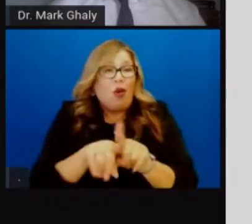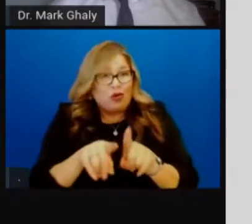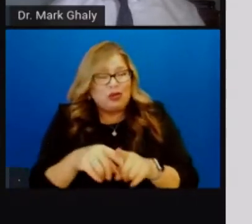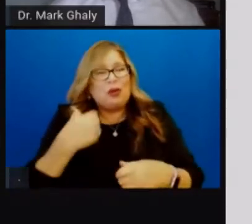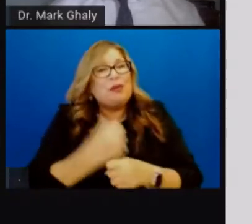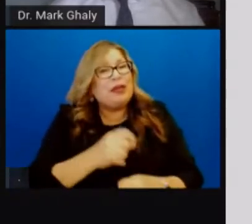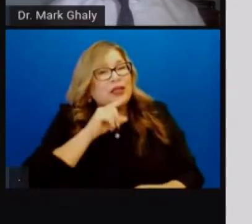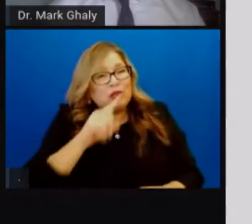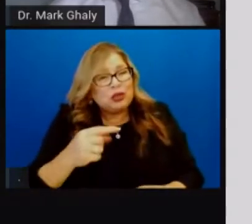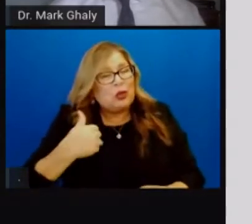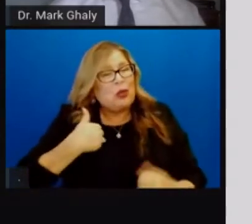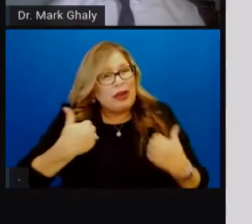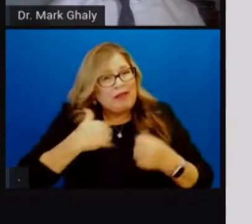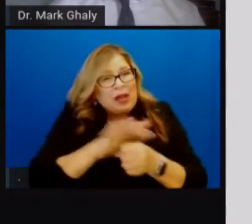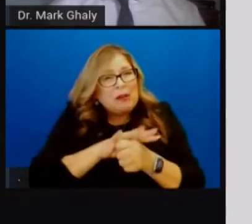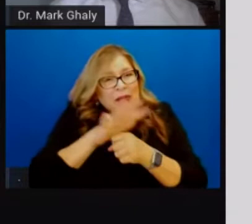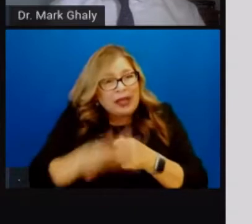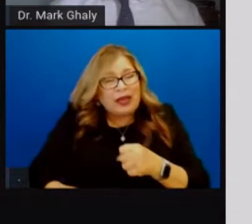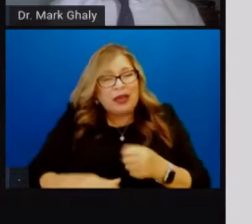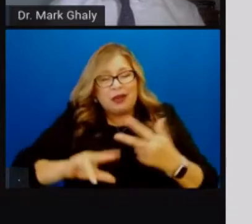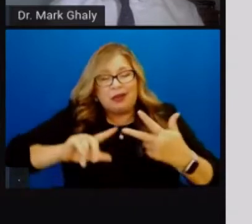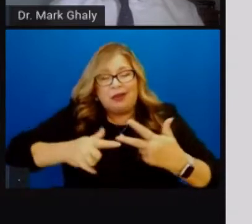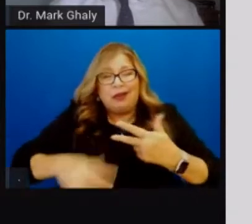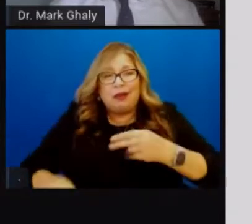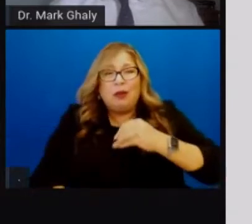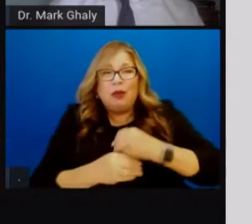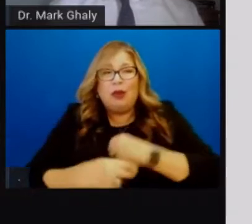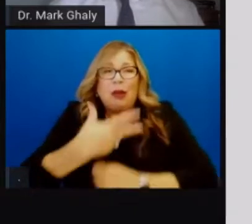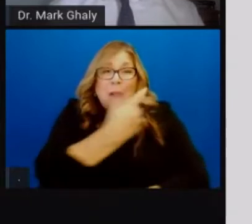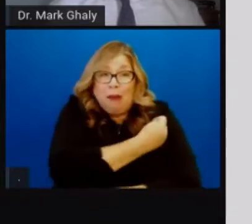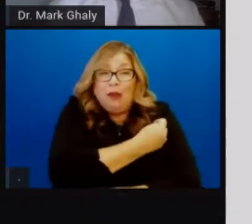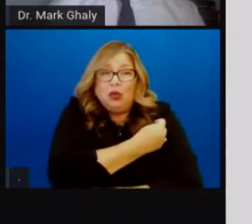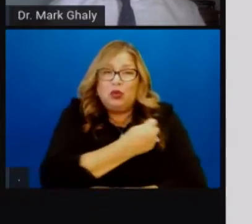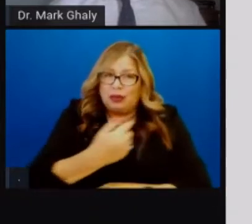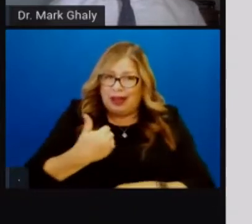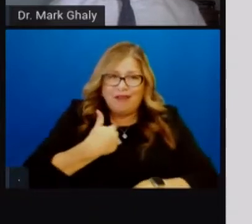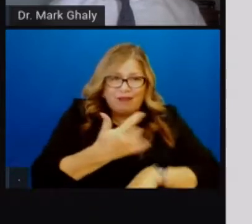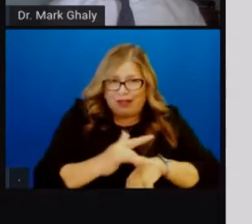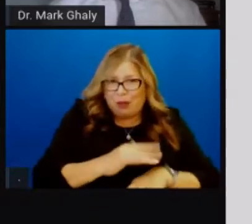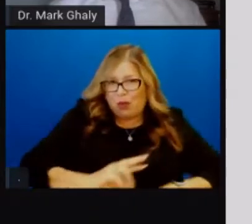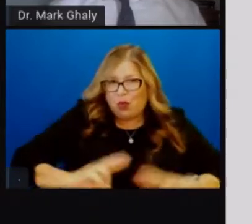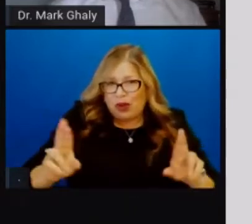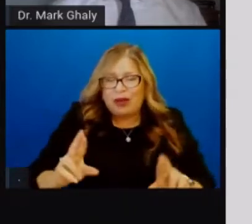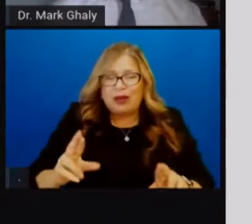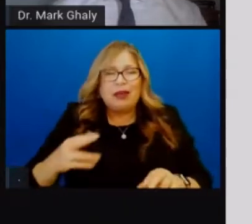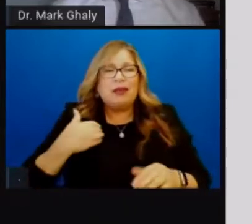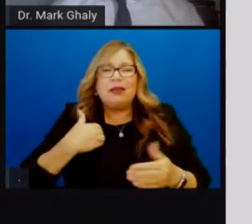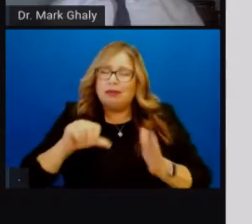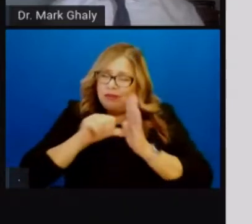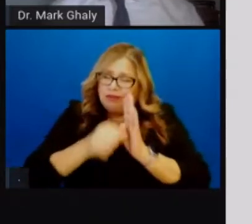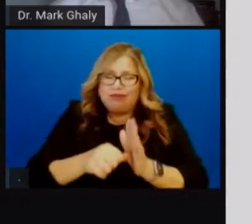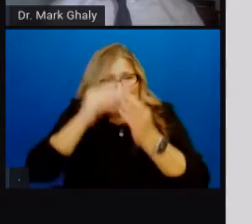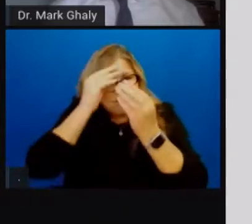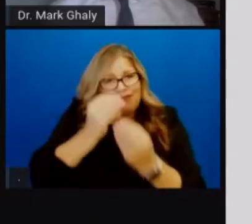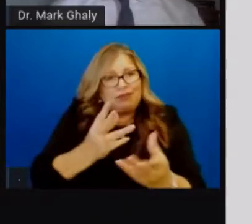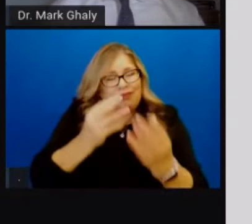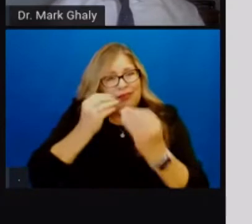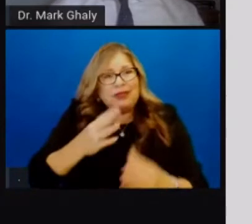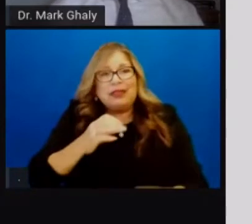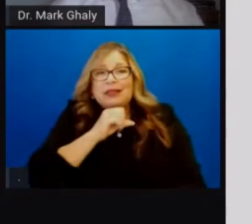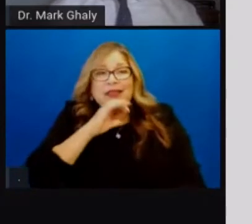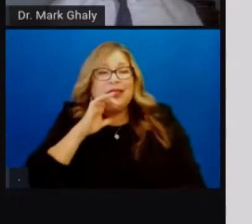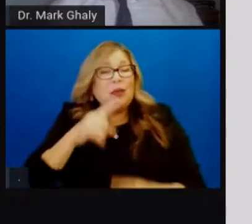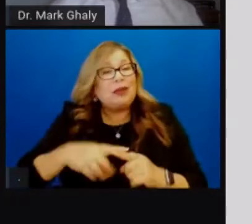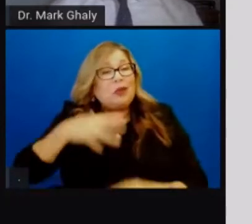availability, continuing to deliver consistent, clear messages to the importance for our older, most vulnerable